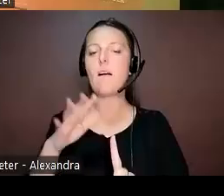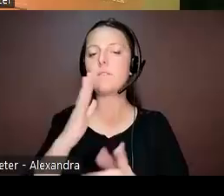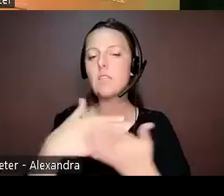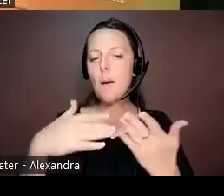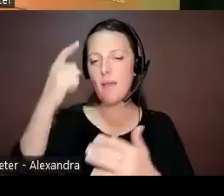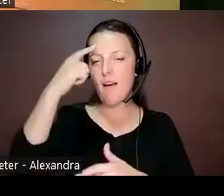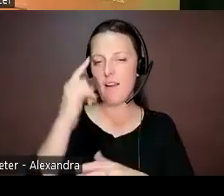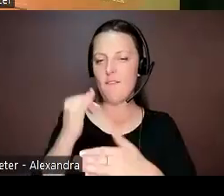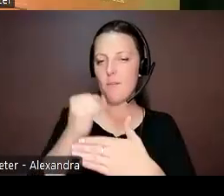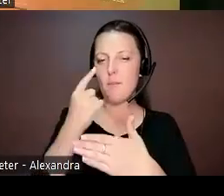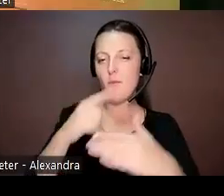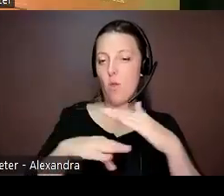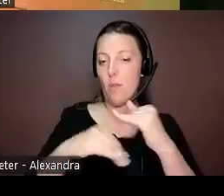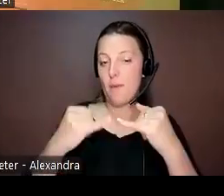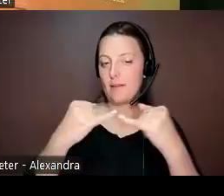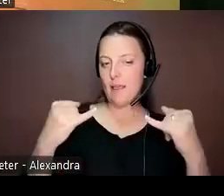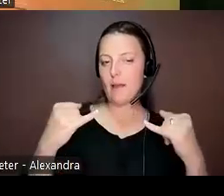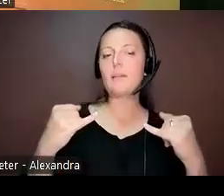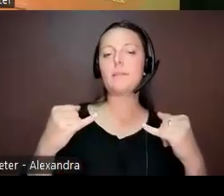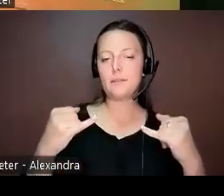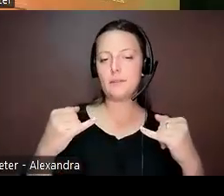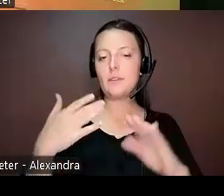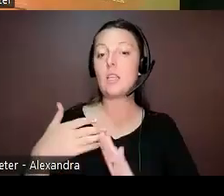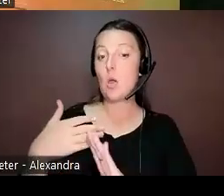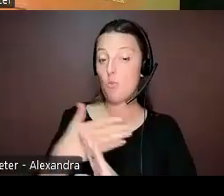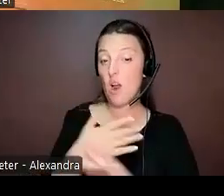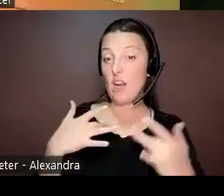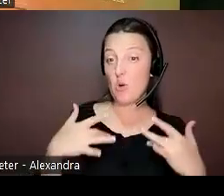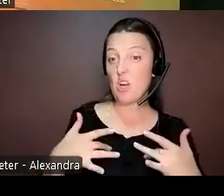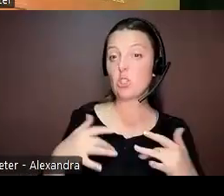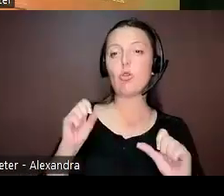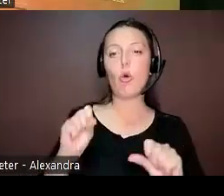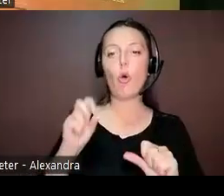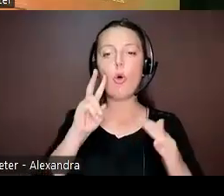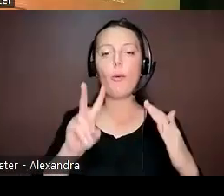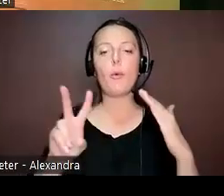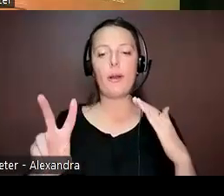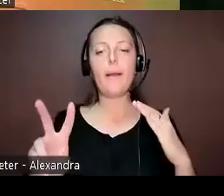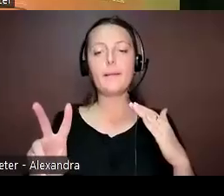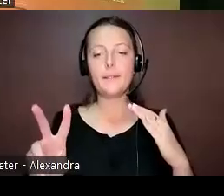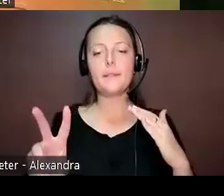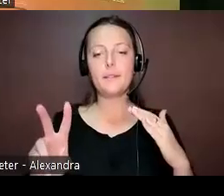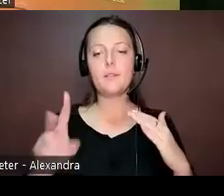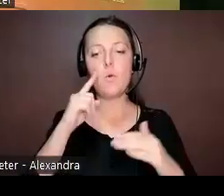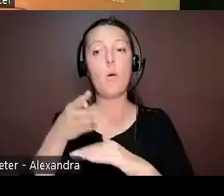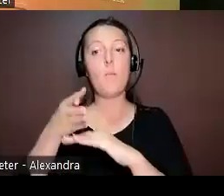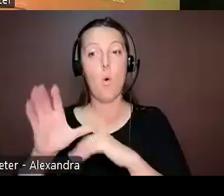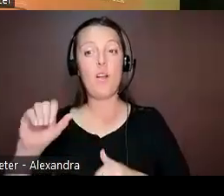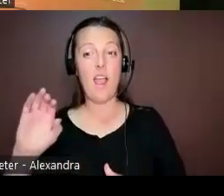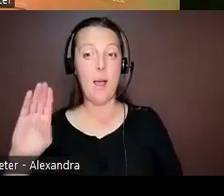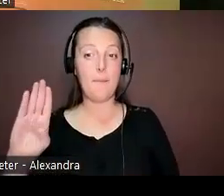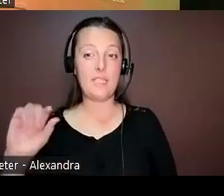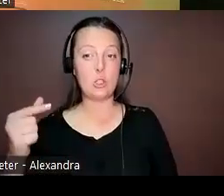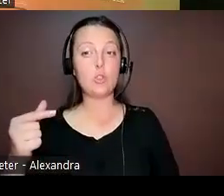depression, as you would predict, would also predict post-CABS depression. But overall, there is